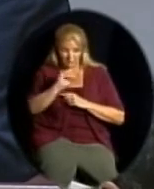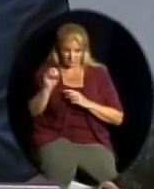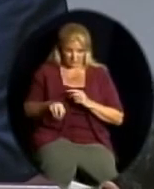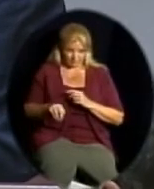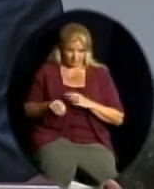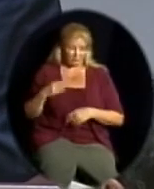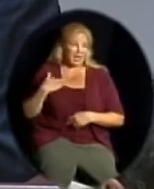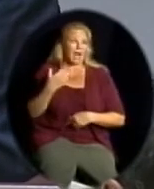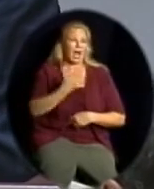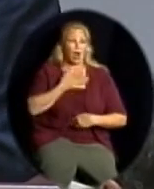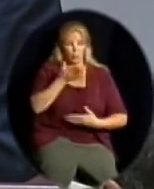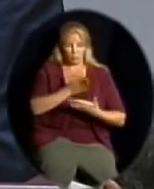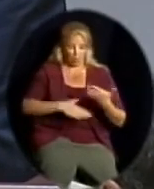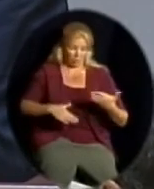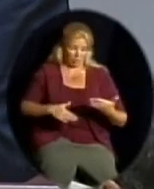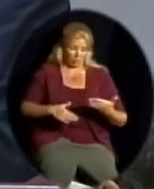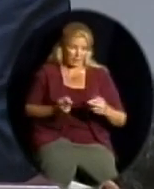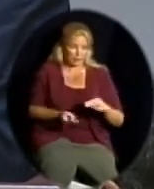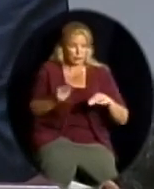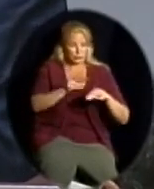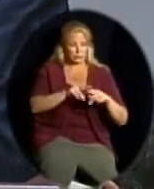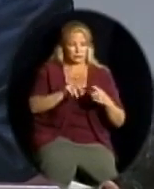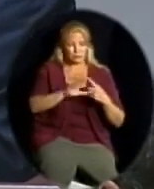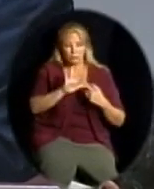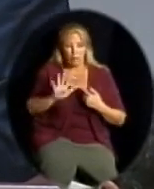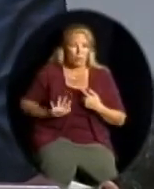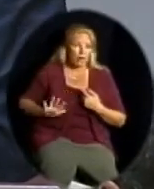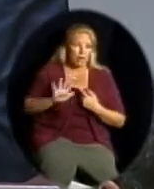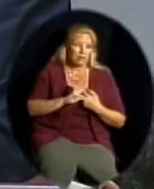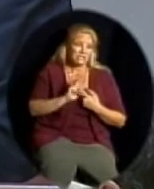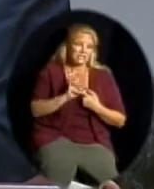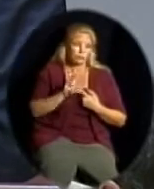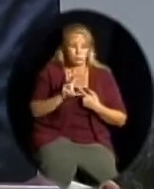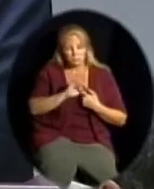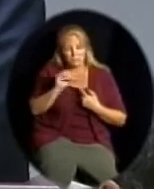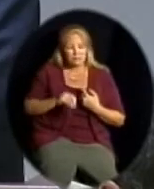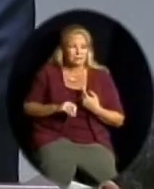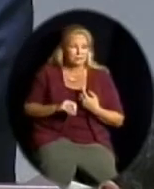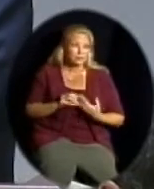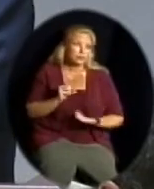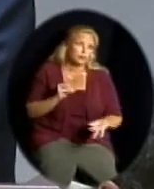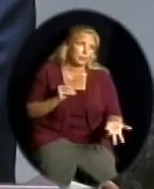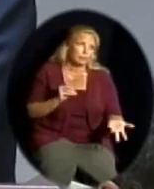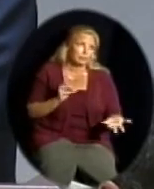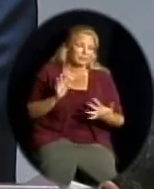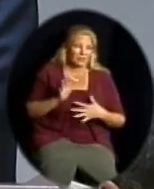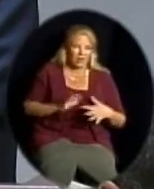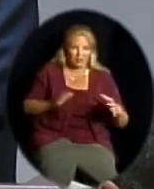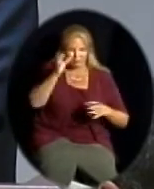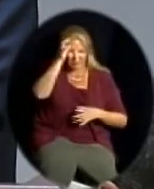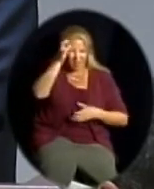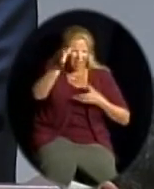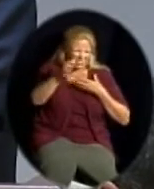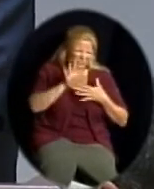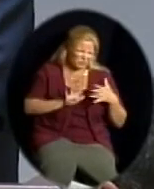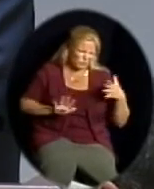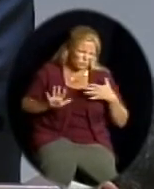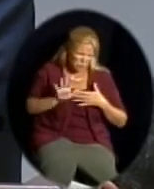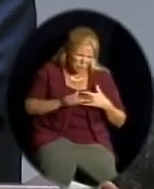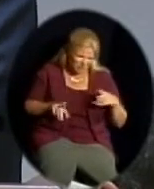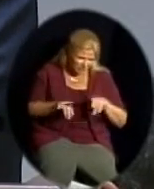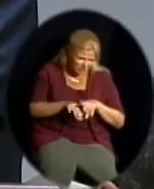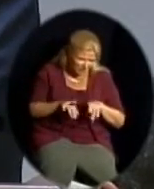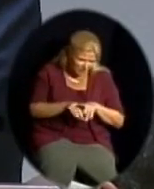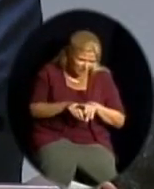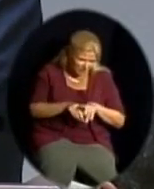went to about 62%. So sort of the same concept that the state statute talks about the